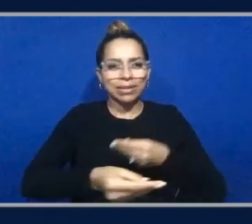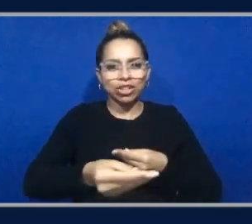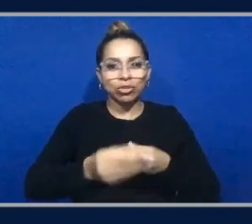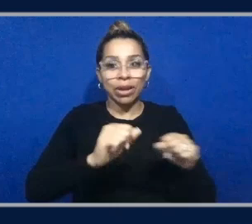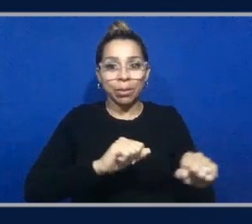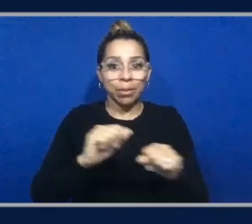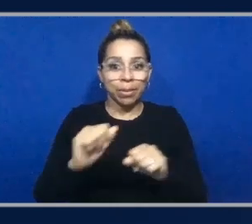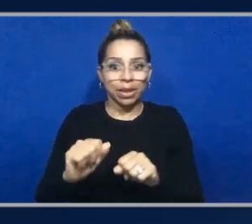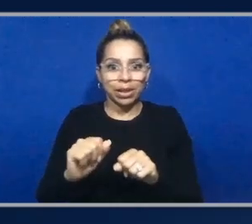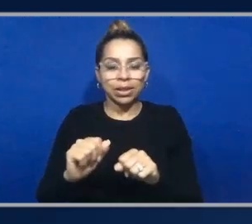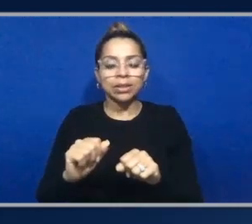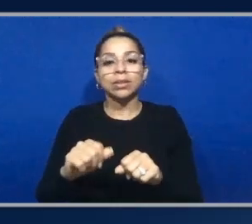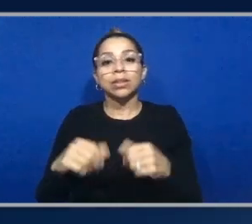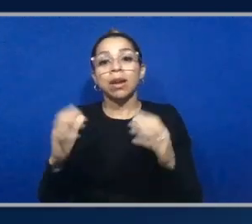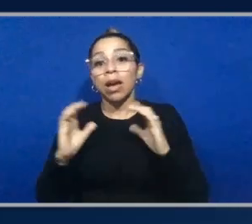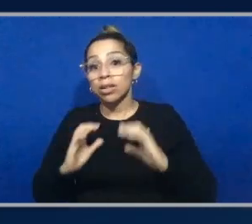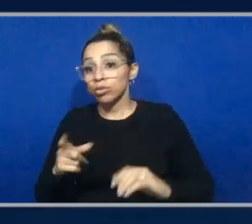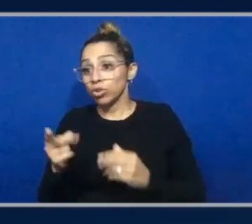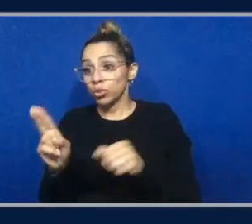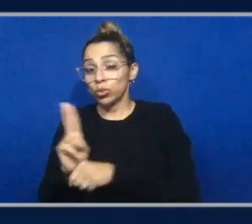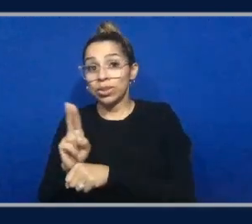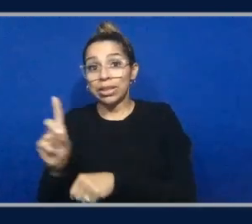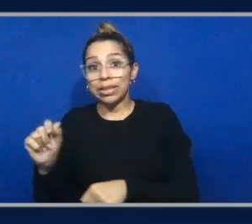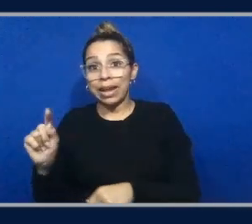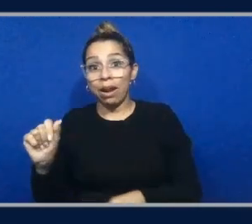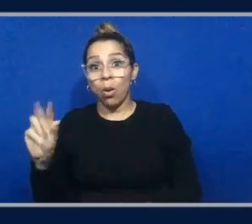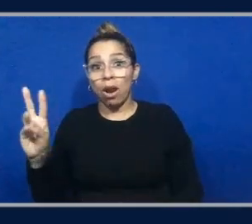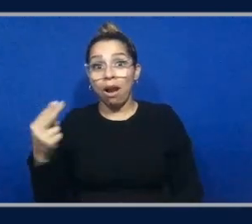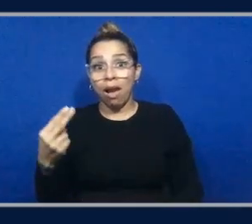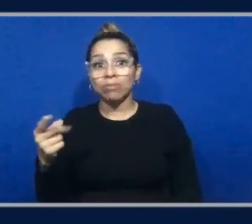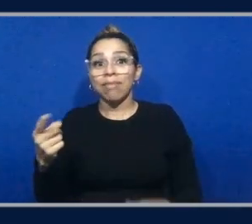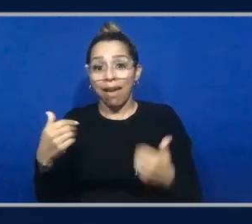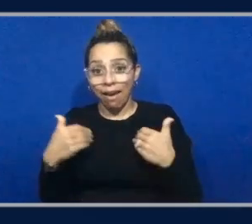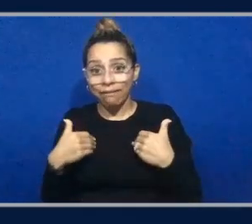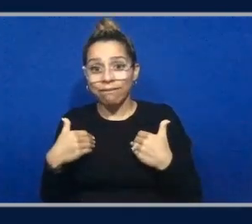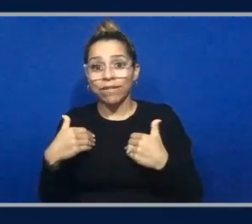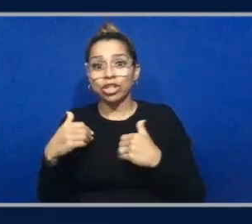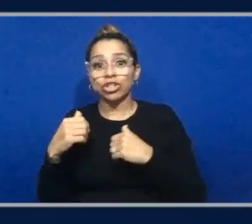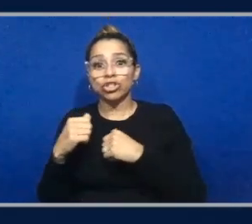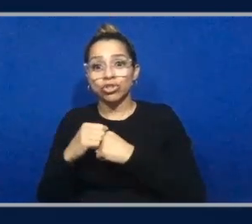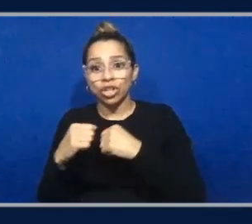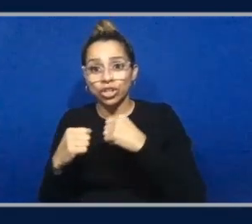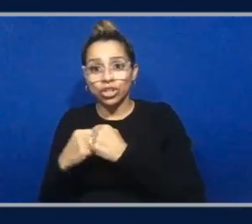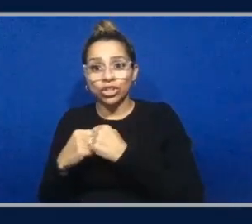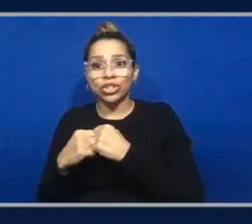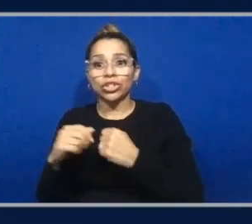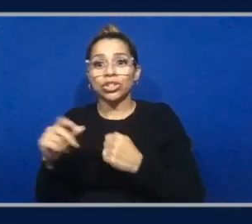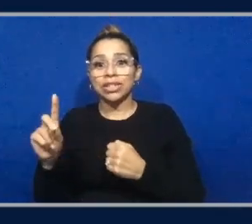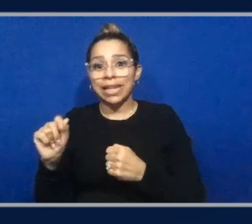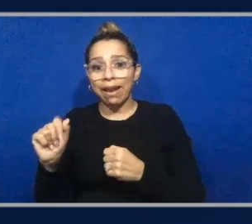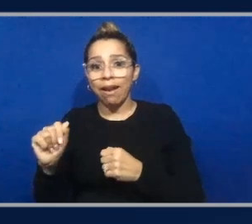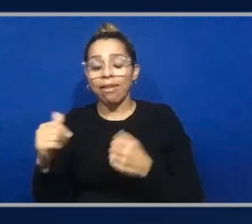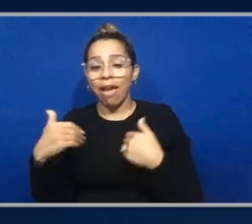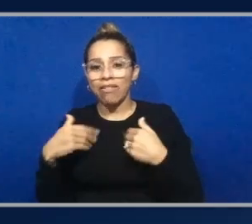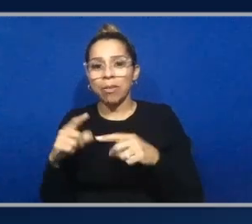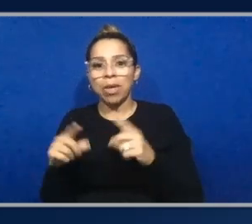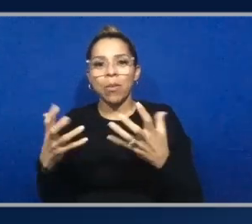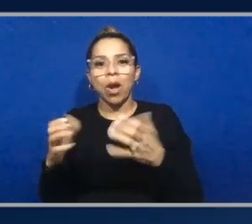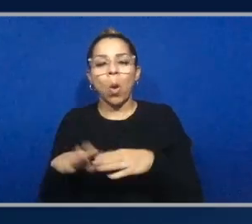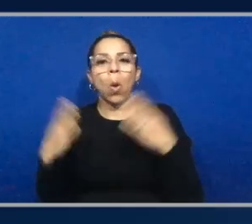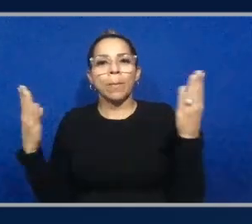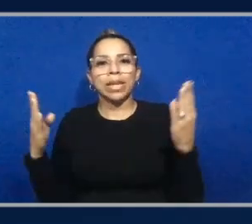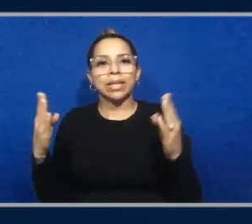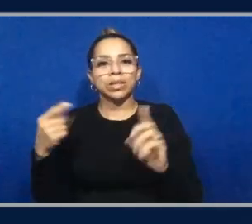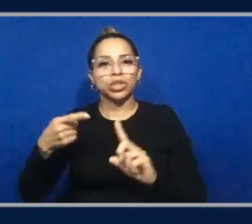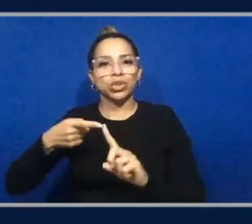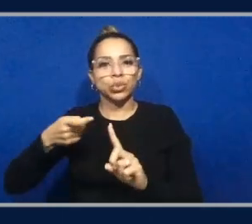data warehouses, they have structured data, but they want open source compatibility and open format and access for all their query